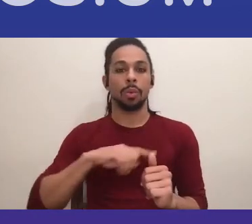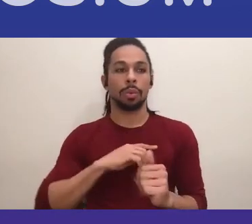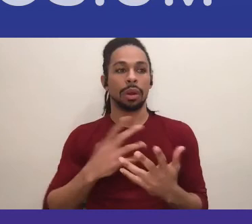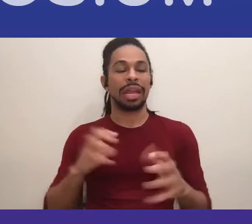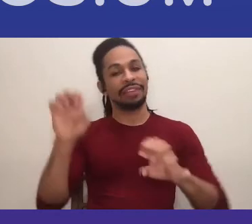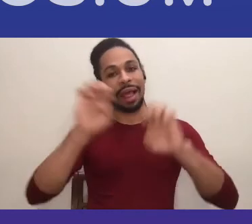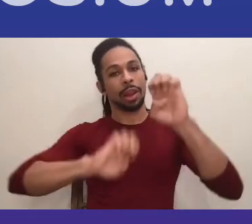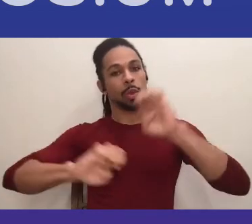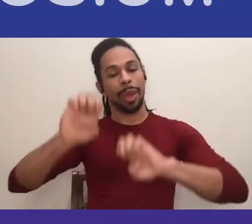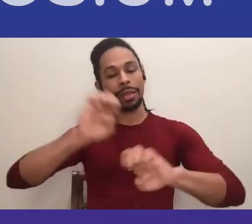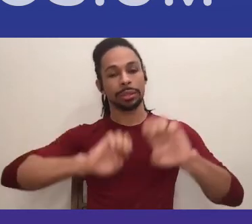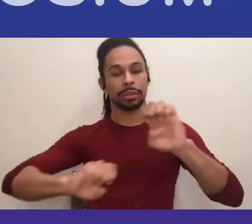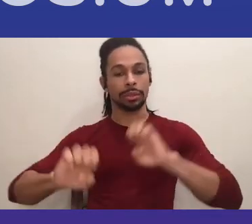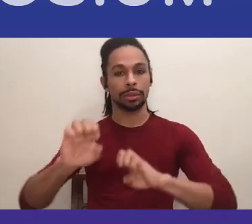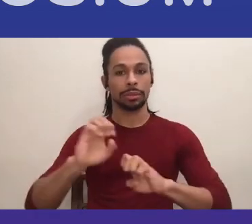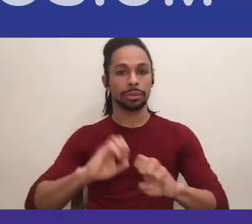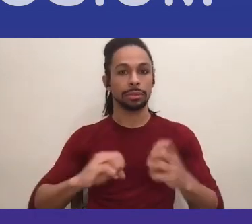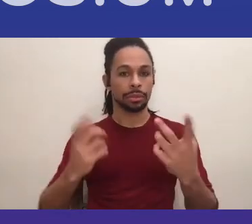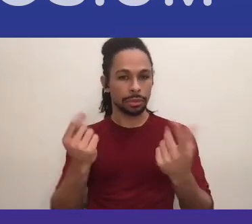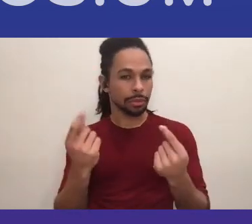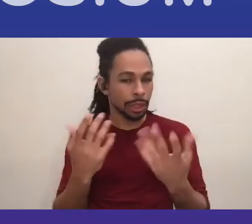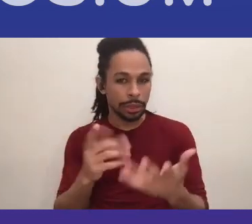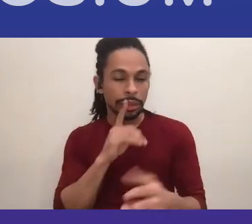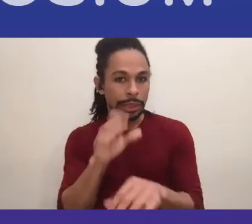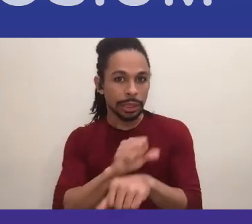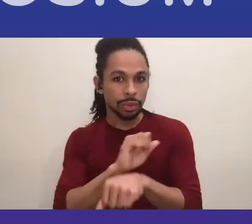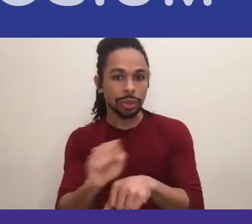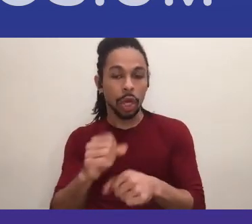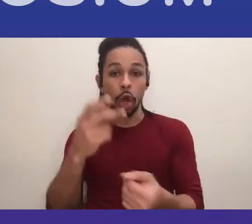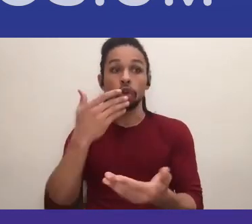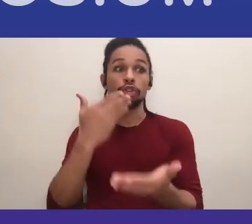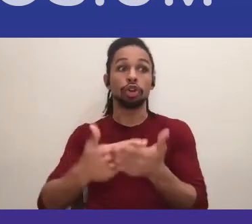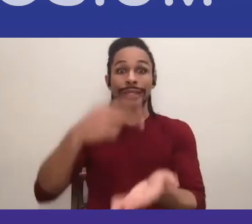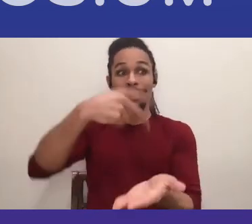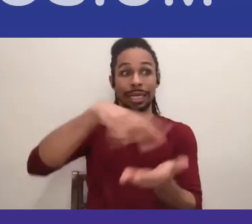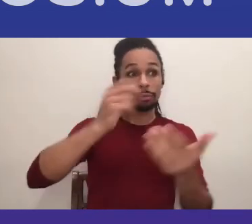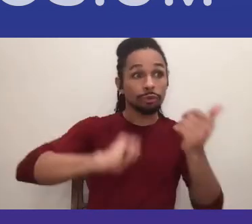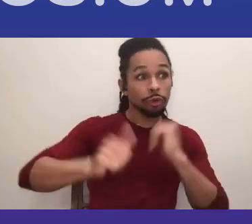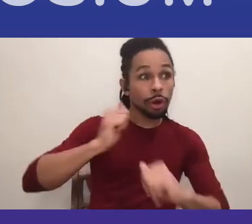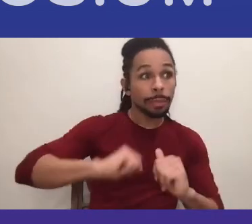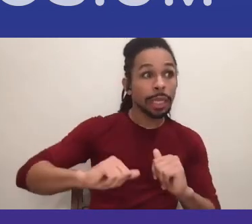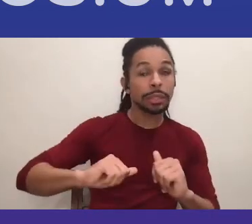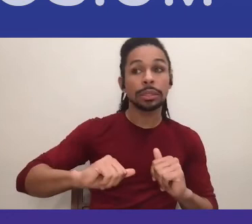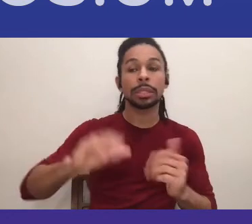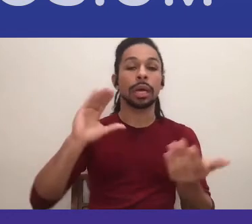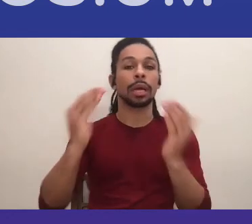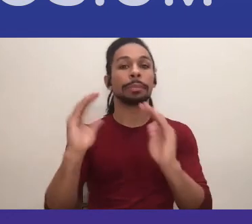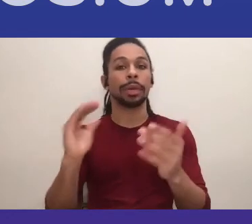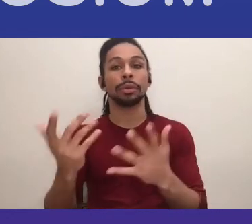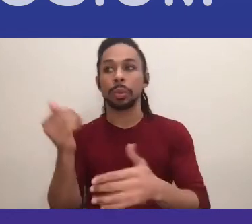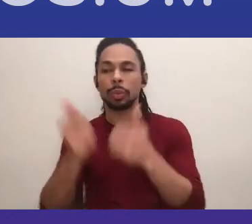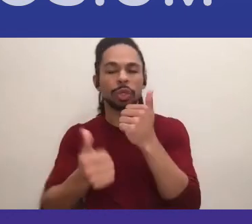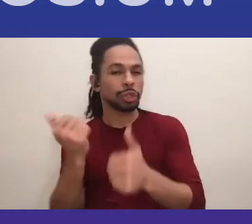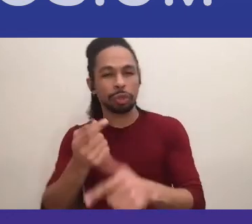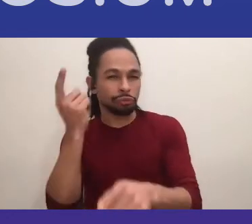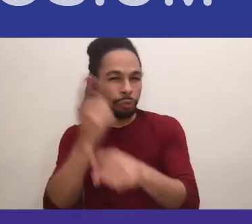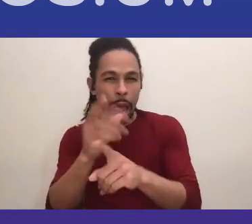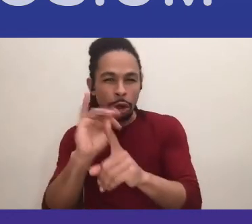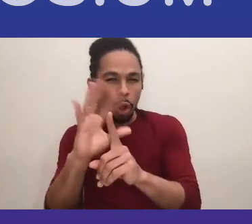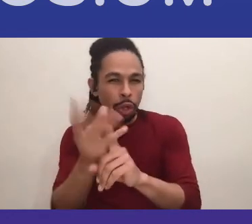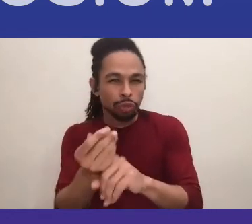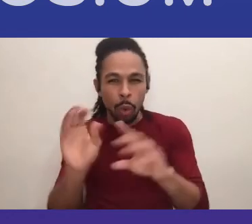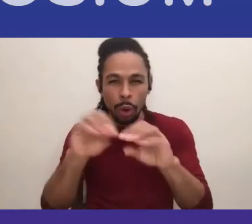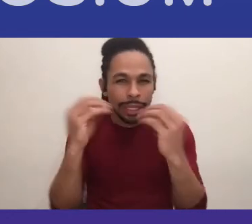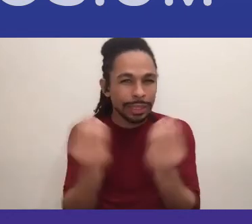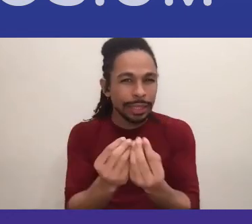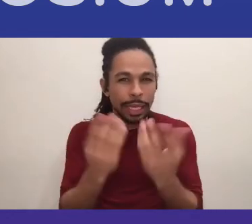evaluate what is a good dance performance, which is the right cultural organization.